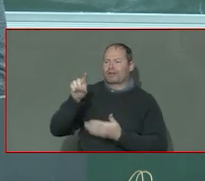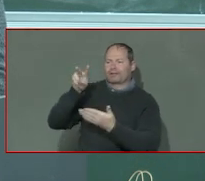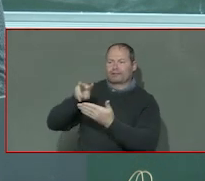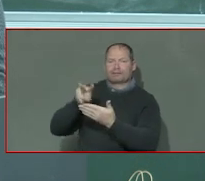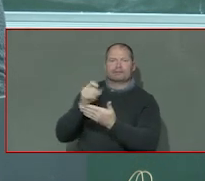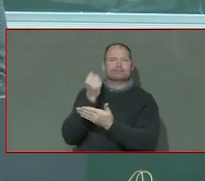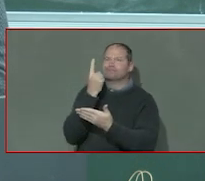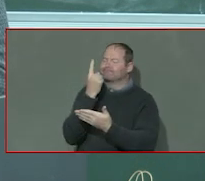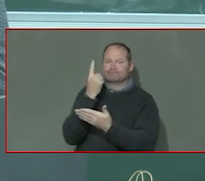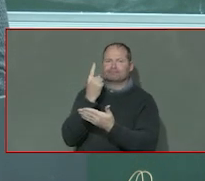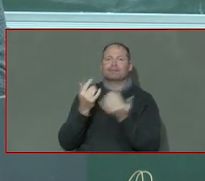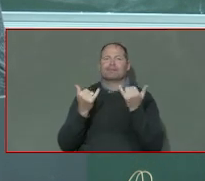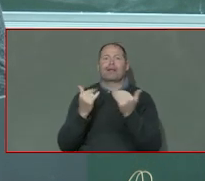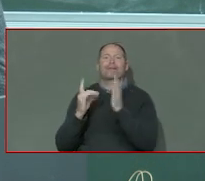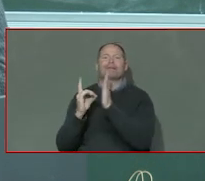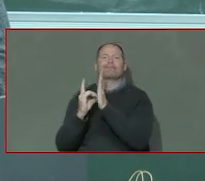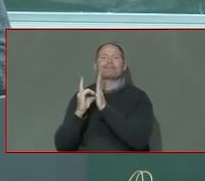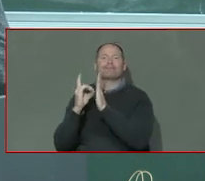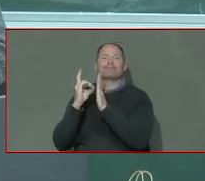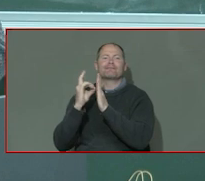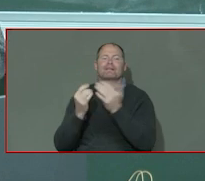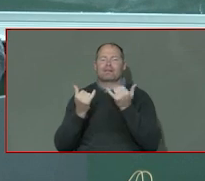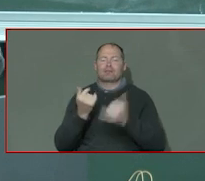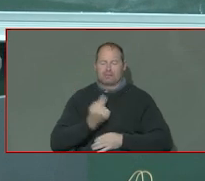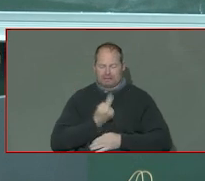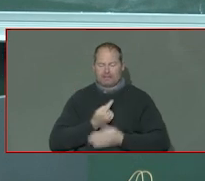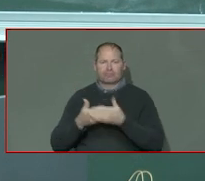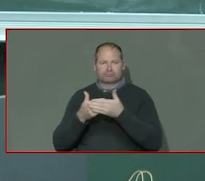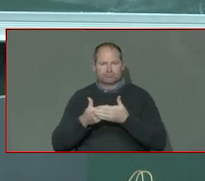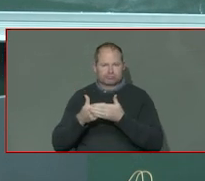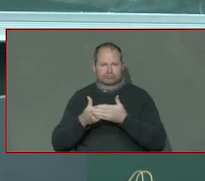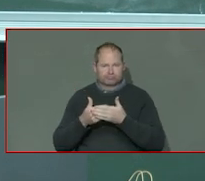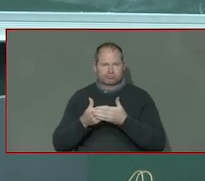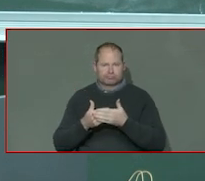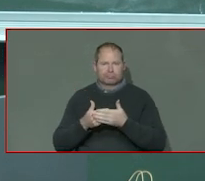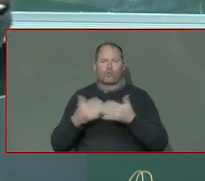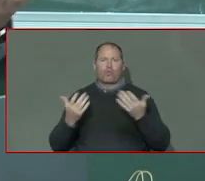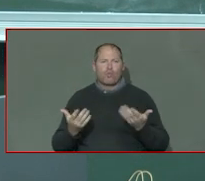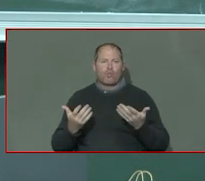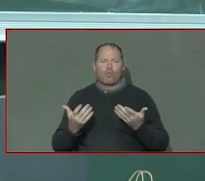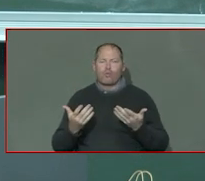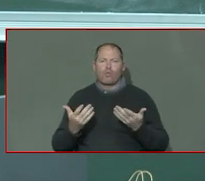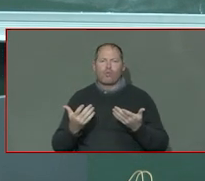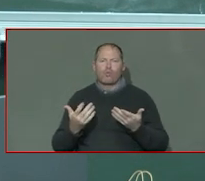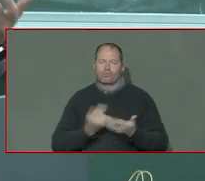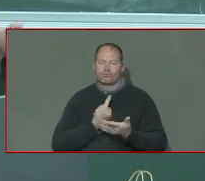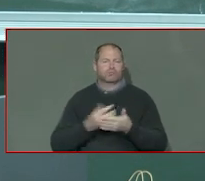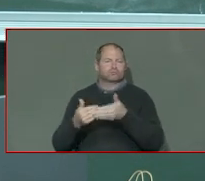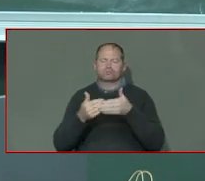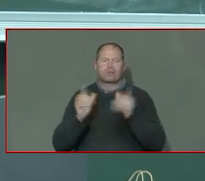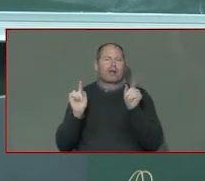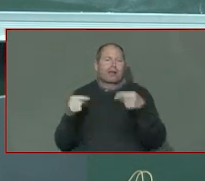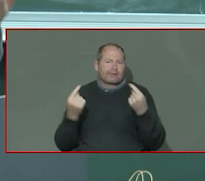Development is about whether they can look after themselves, or they're precocial or not, because they do not